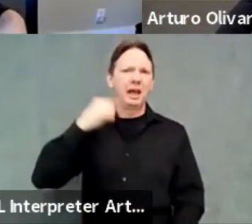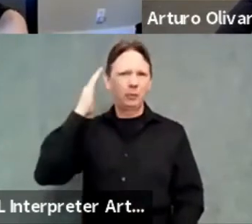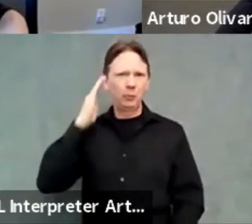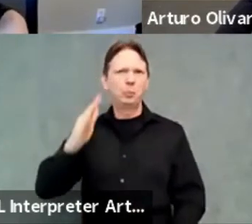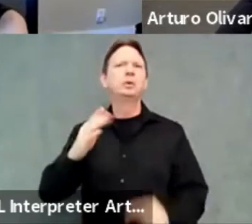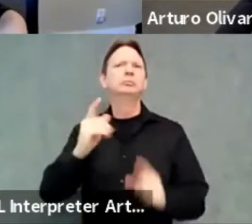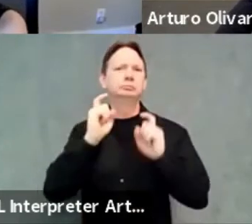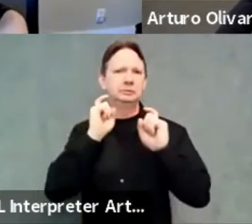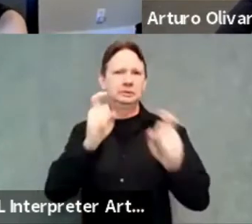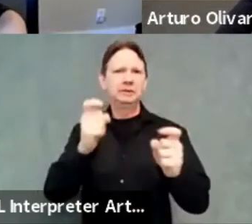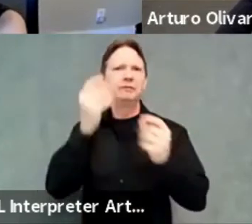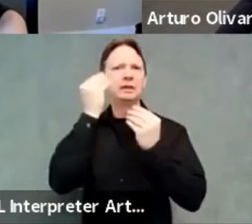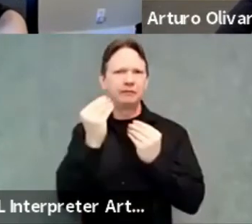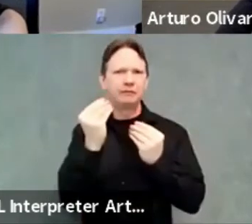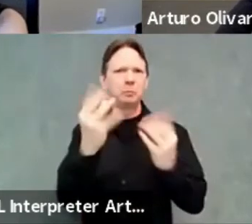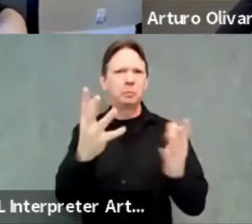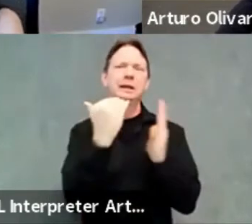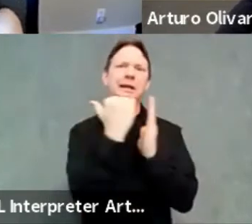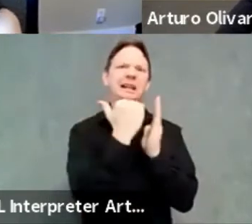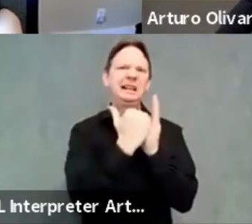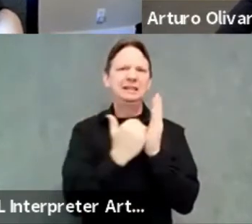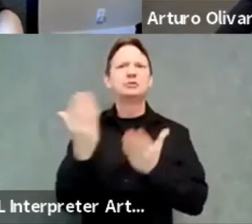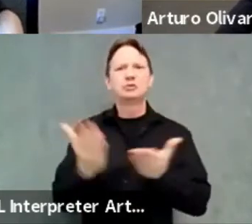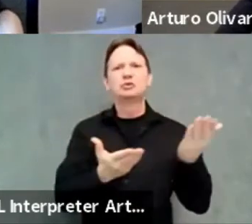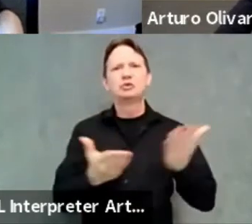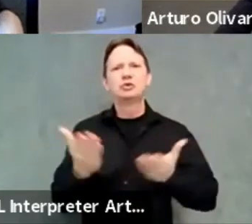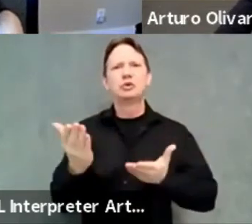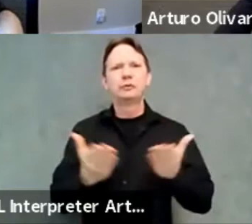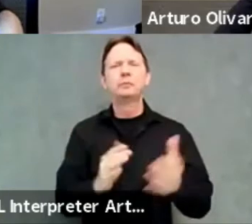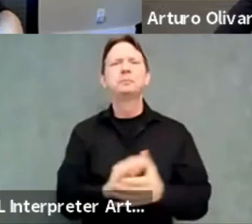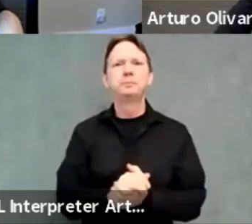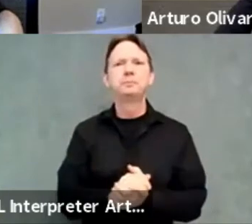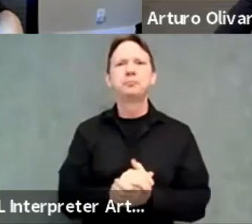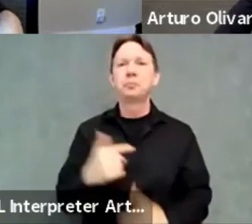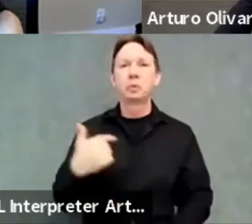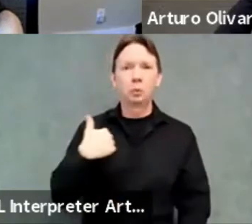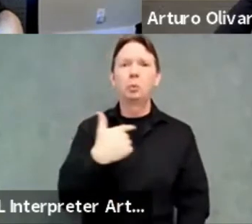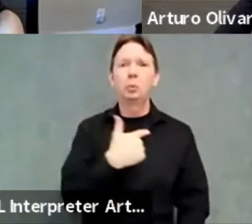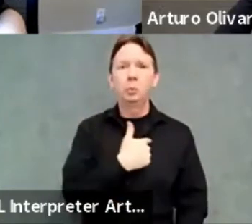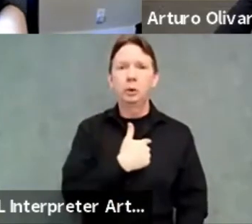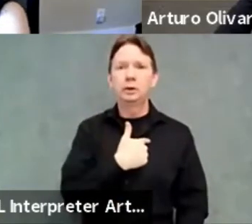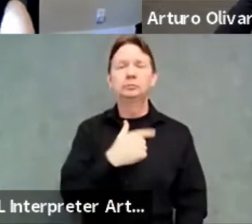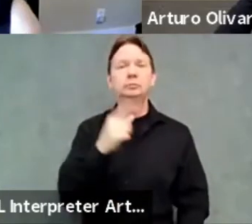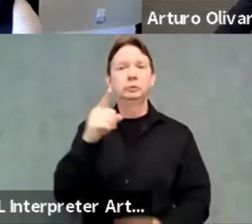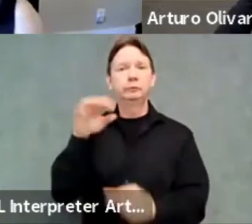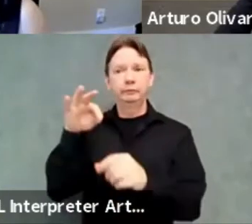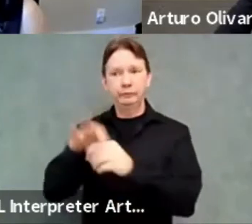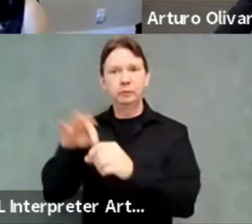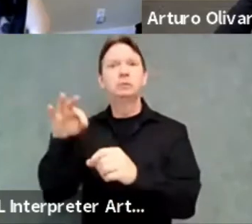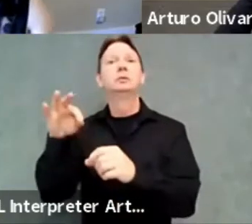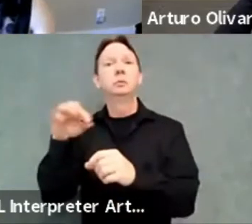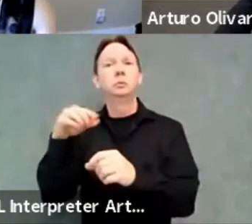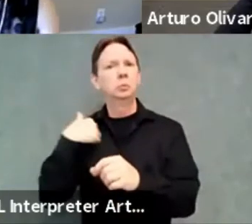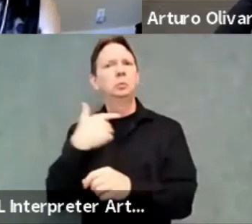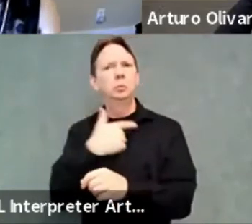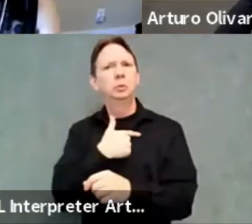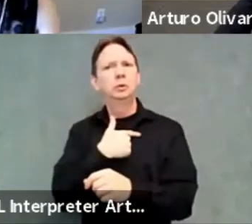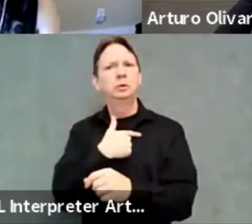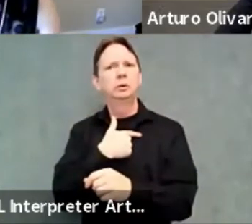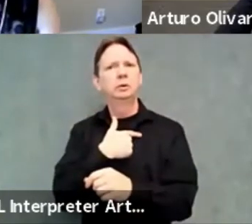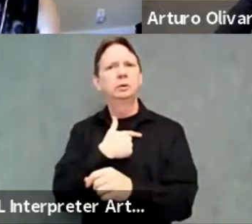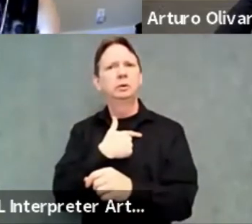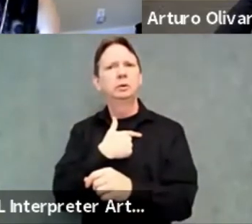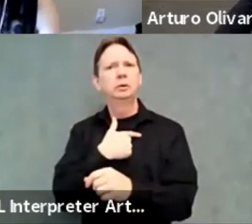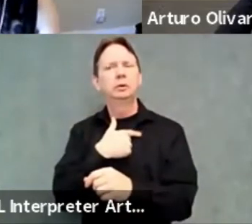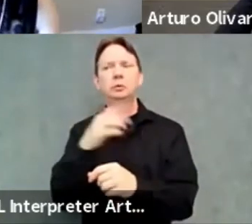your listserv address is. We put you on there automatically. You don't get a confirmation from us that says you've now been